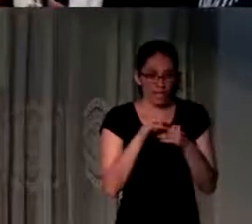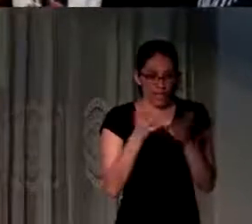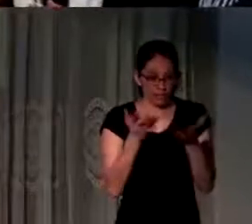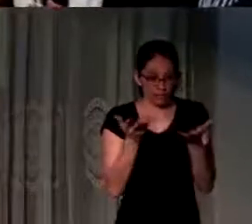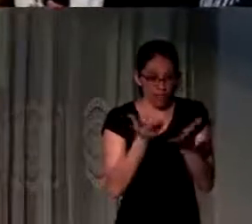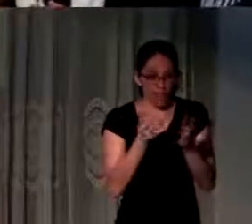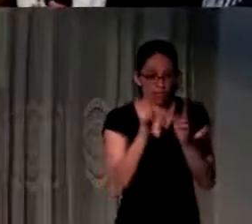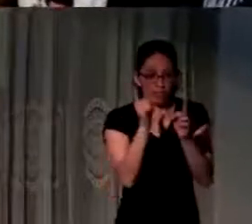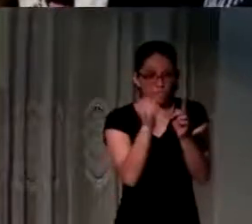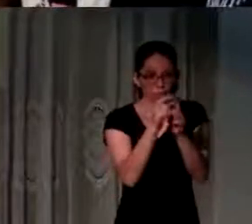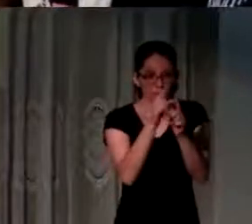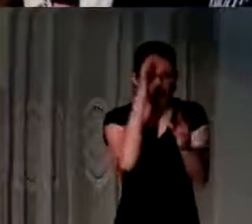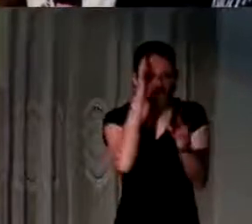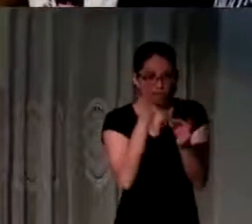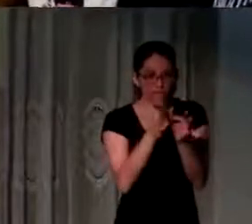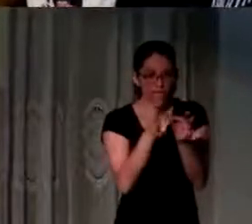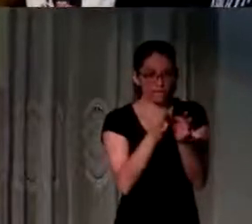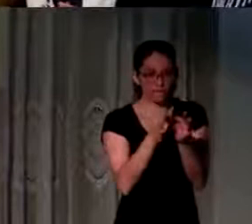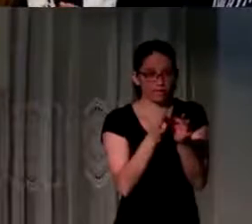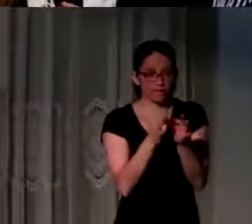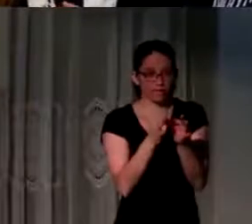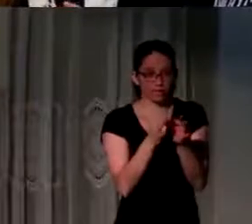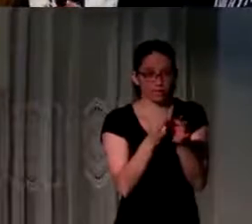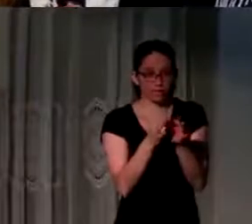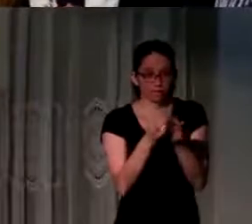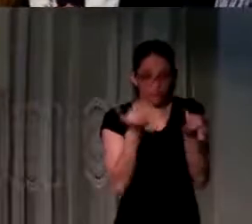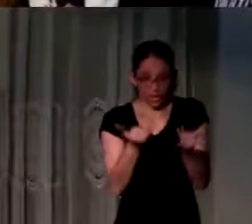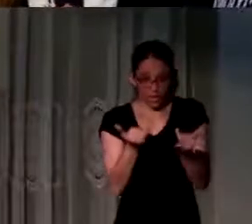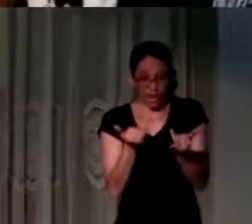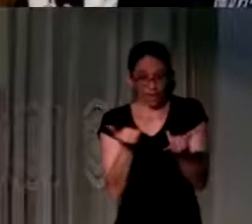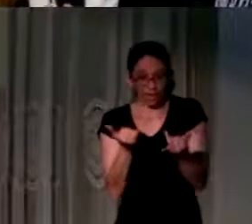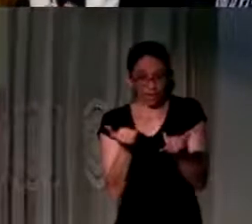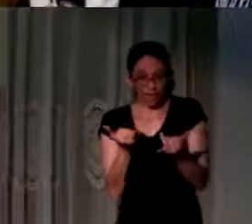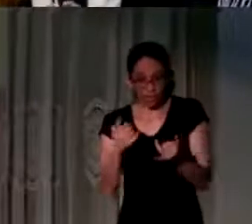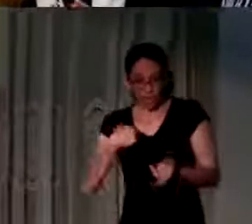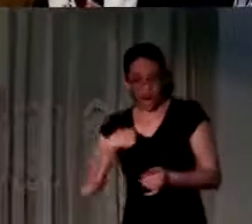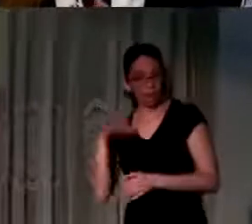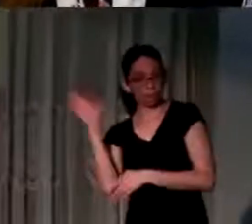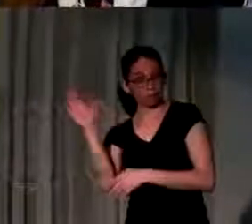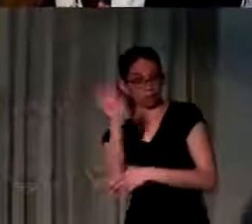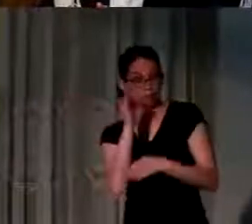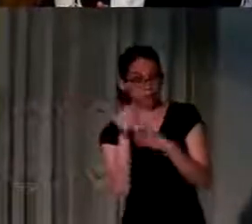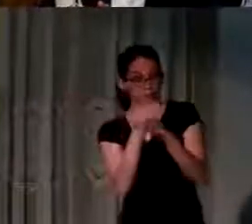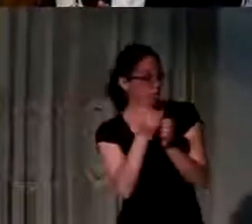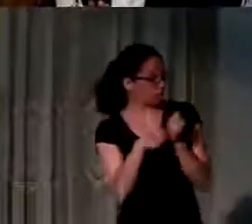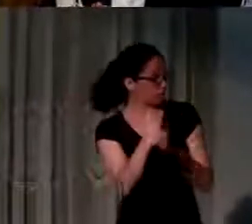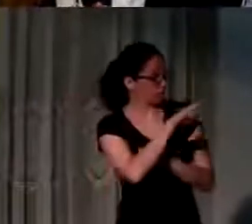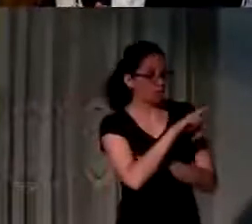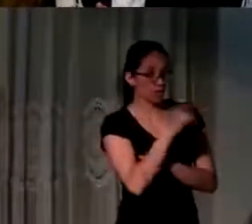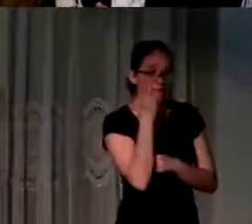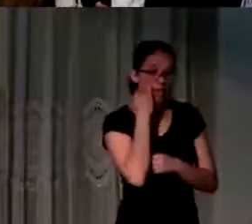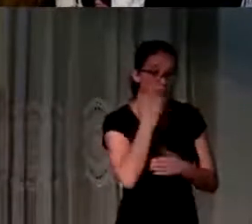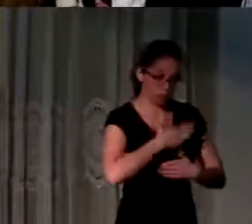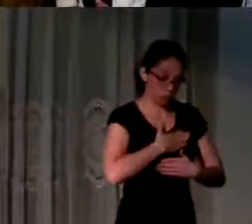faith, which I am preaching. That if you confess with your mouth the Lord